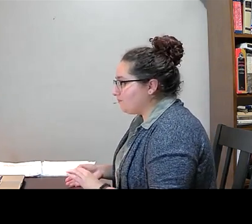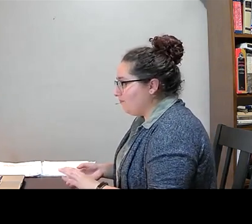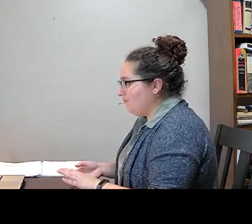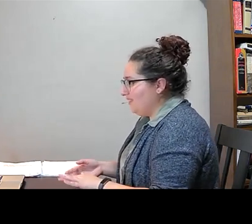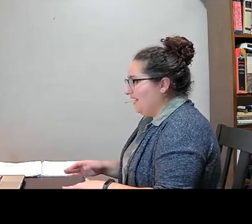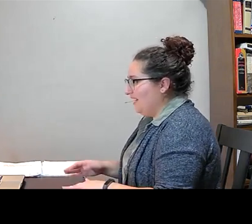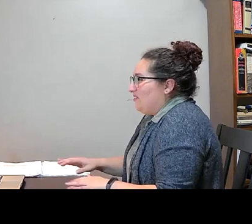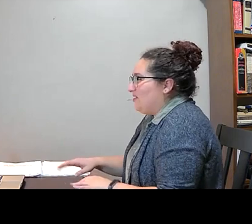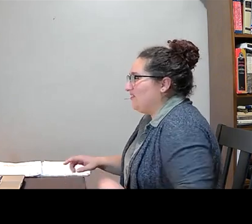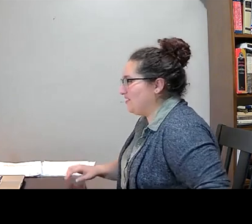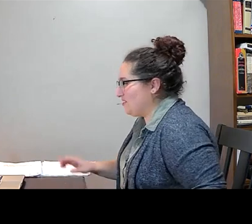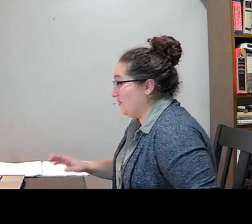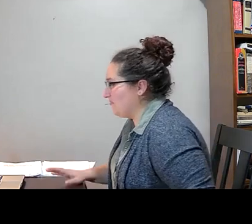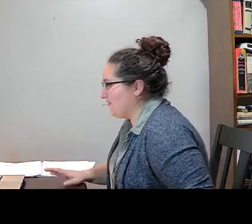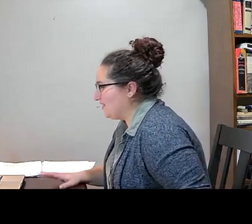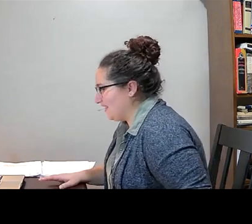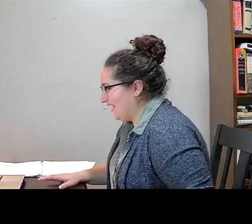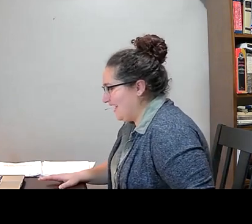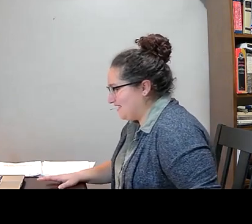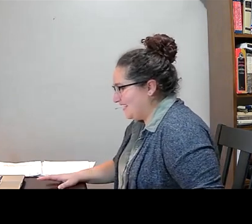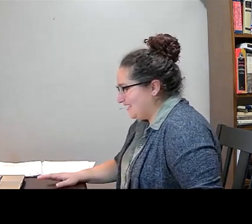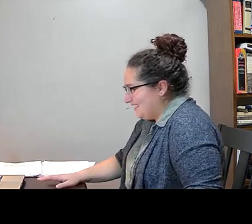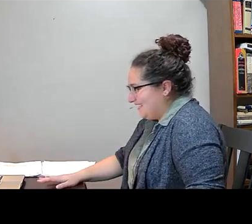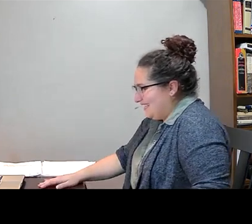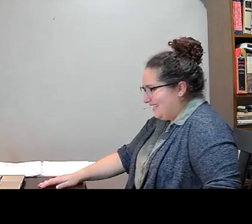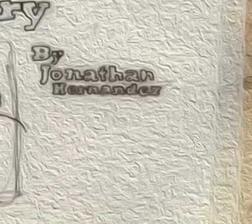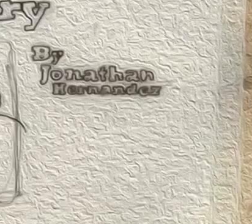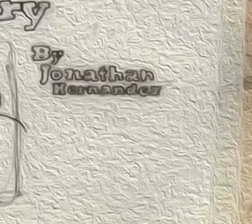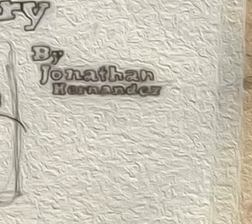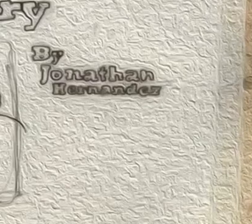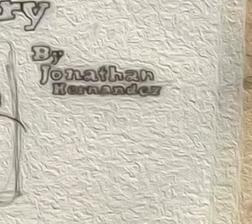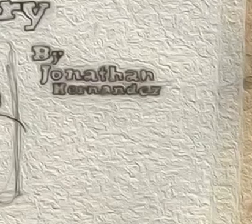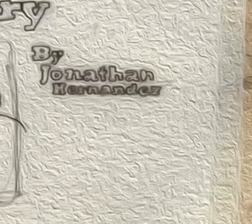don't. Now, come on. I'll show you how to make it look like an accident.